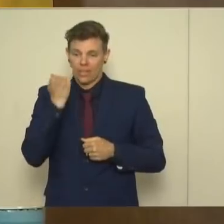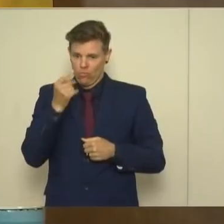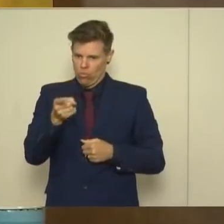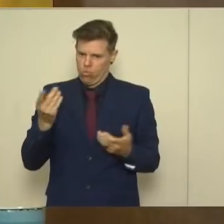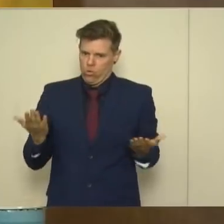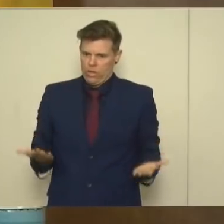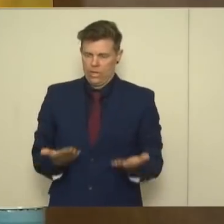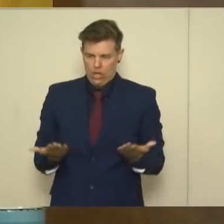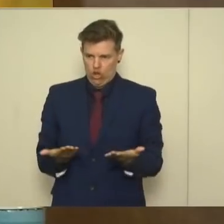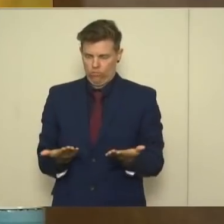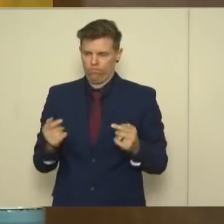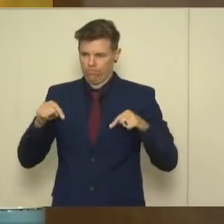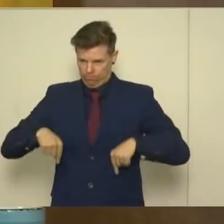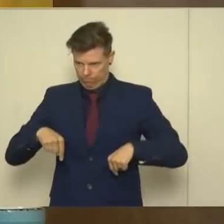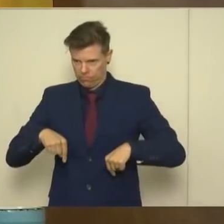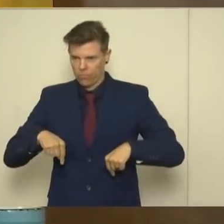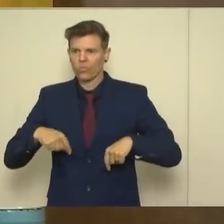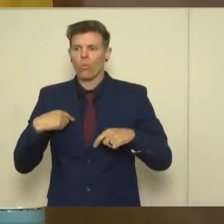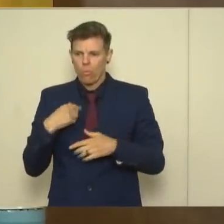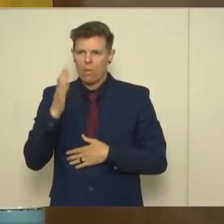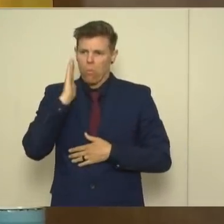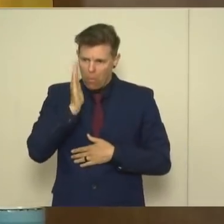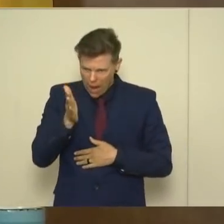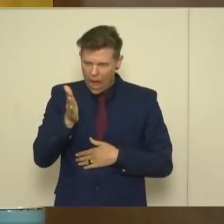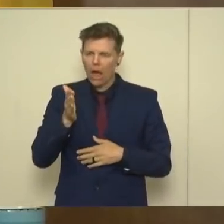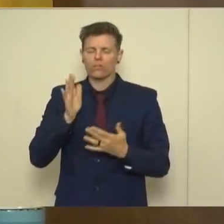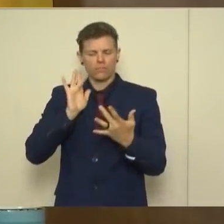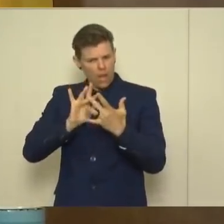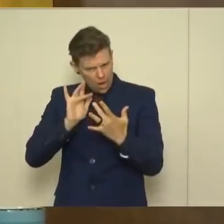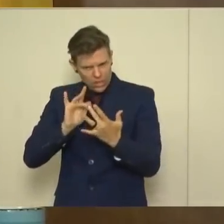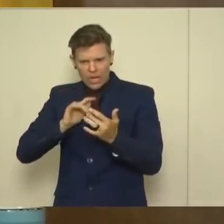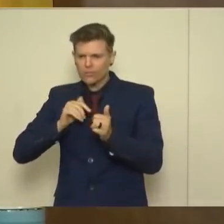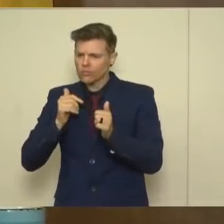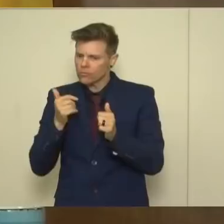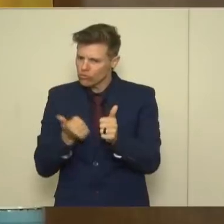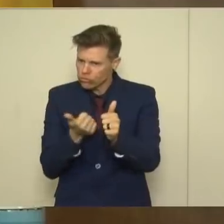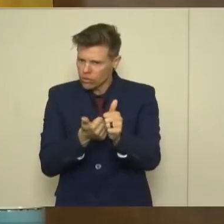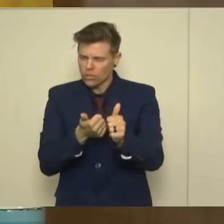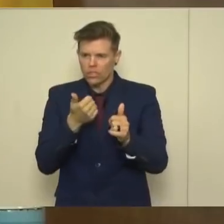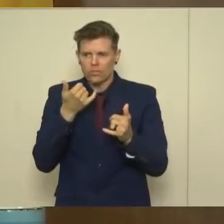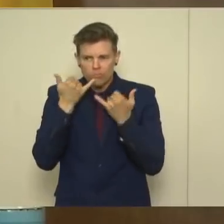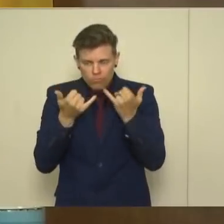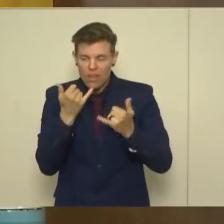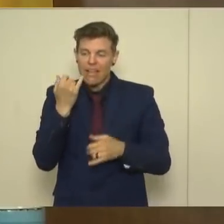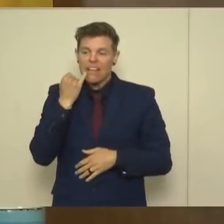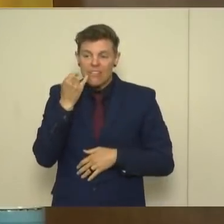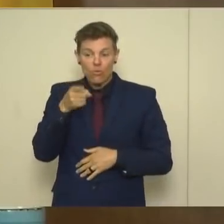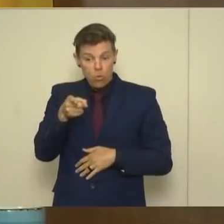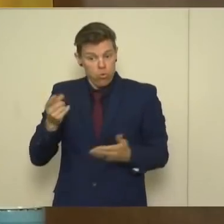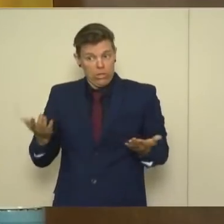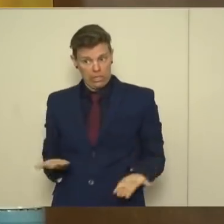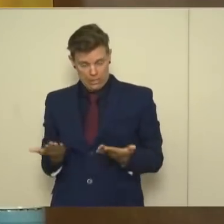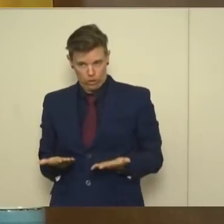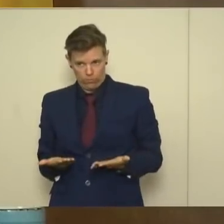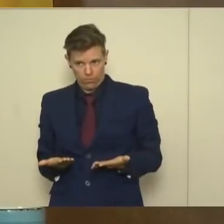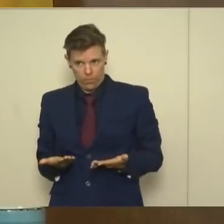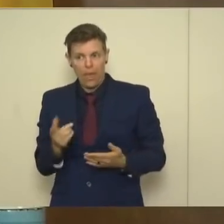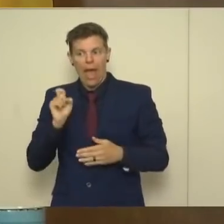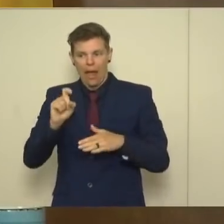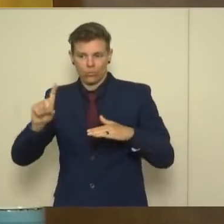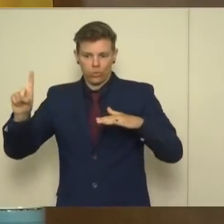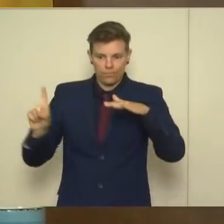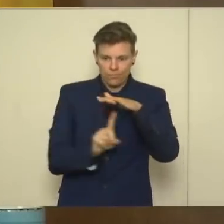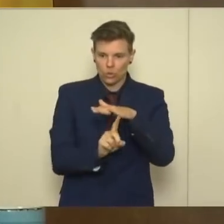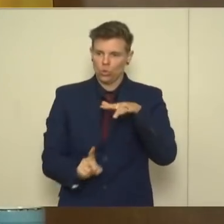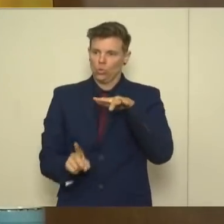we're going to do contact tracing and figure it out because you are here, right? That means I need to isolate you here and or quarantine